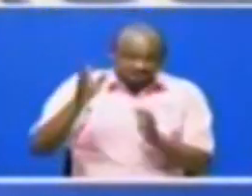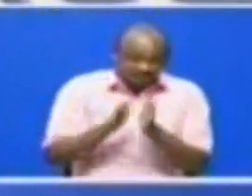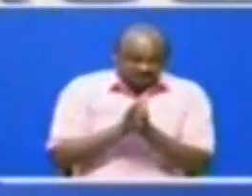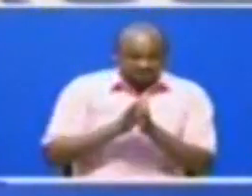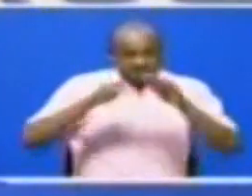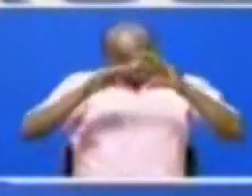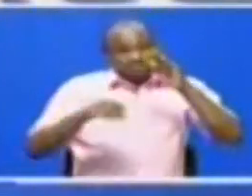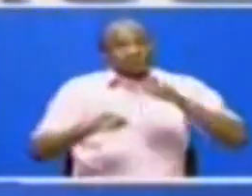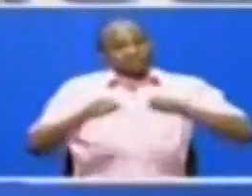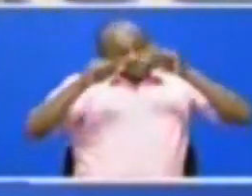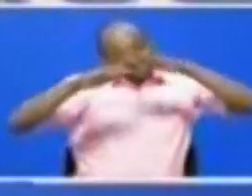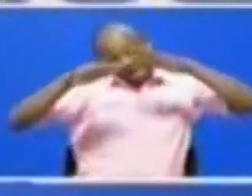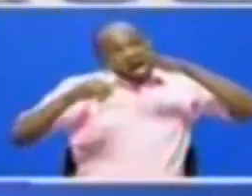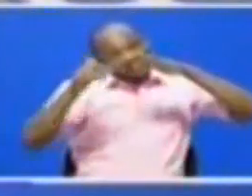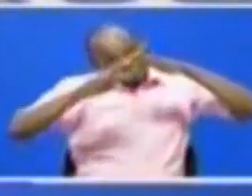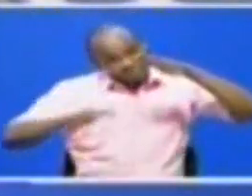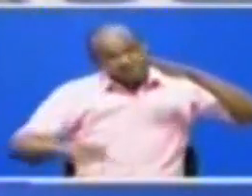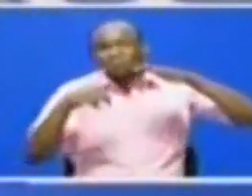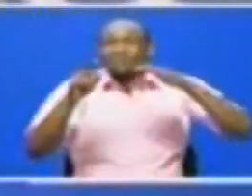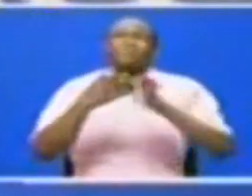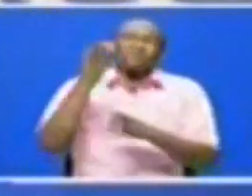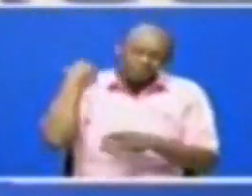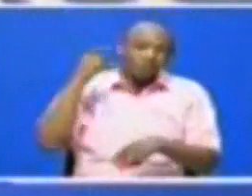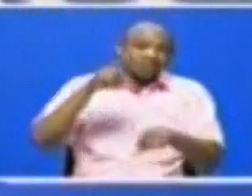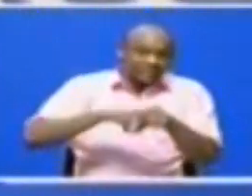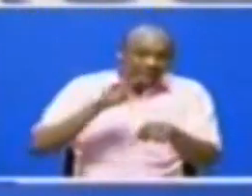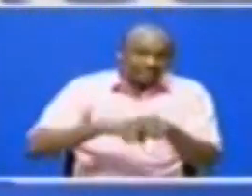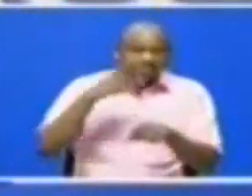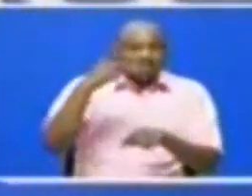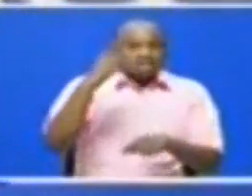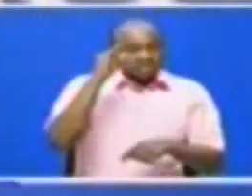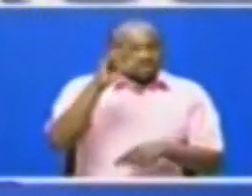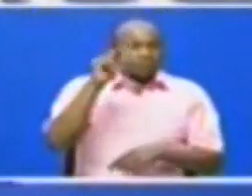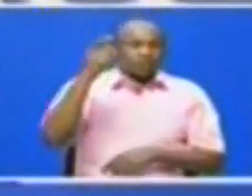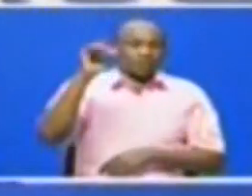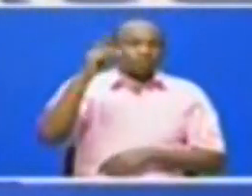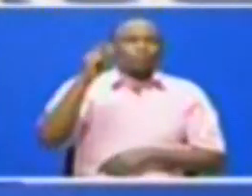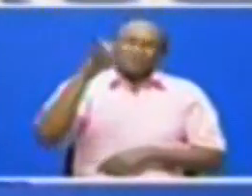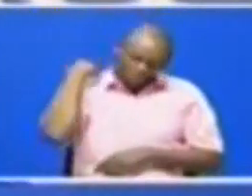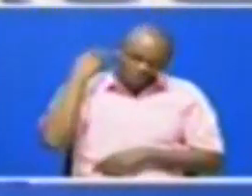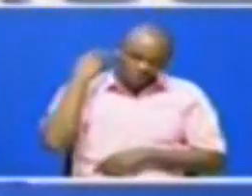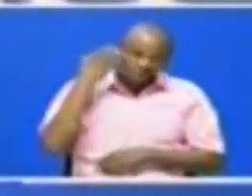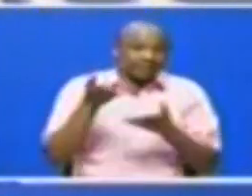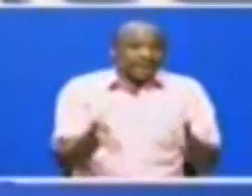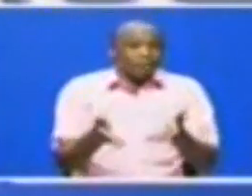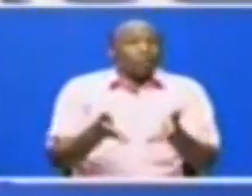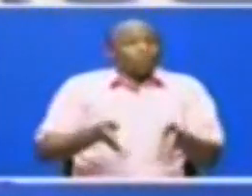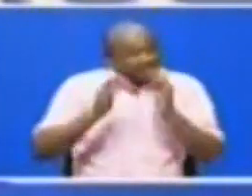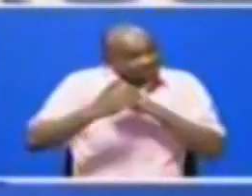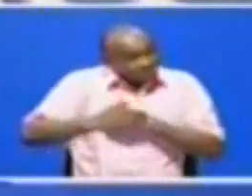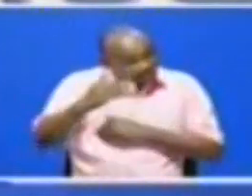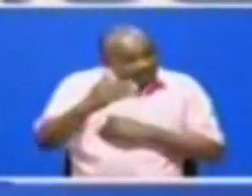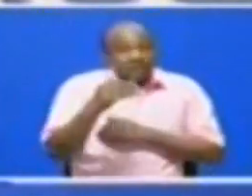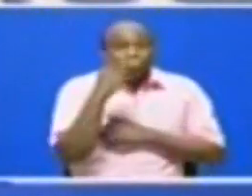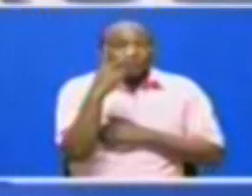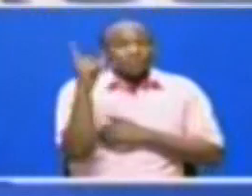Chiloba have been there even during the time of Kivuitu. What is the way forward? In the next 21 days or